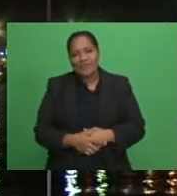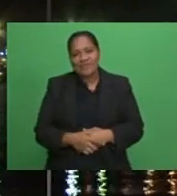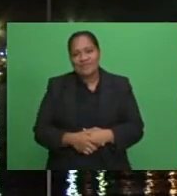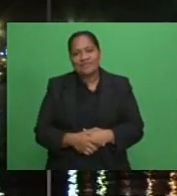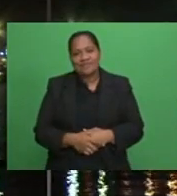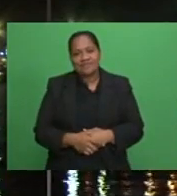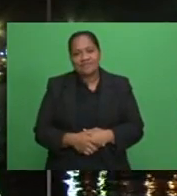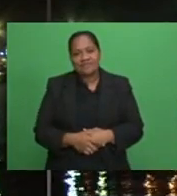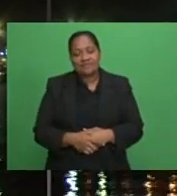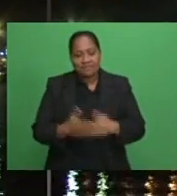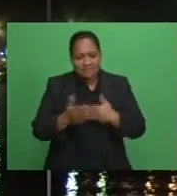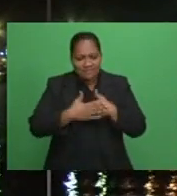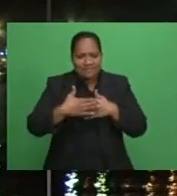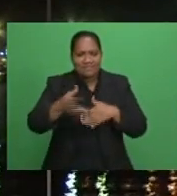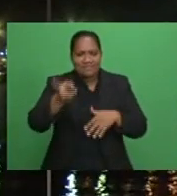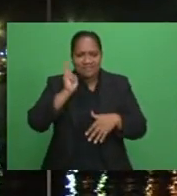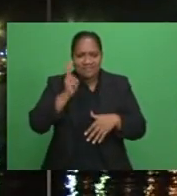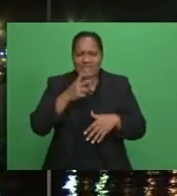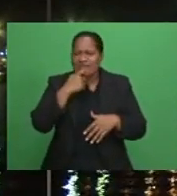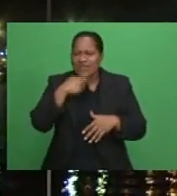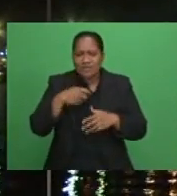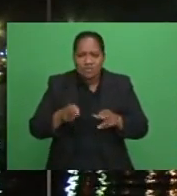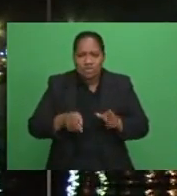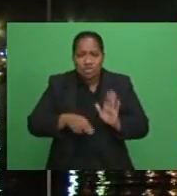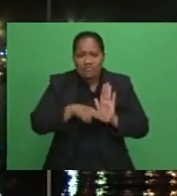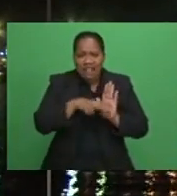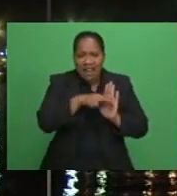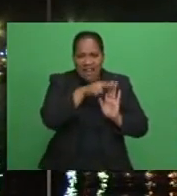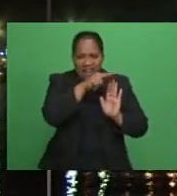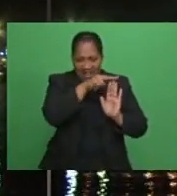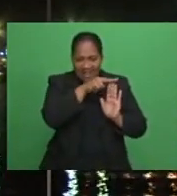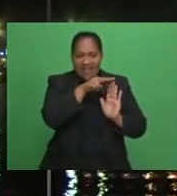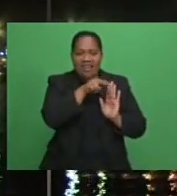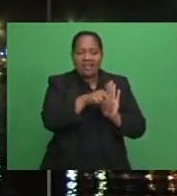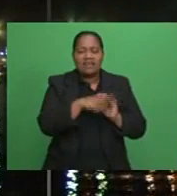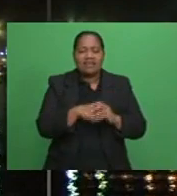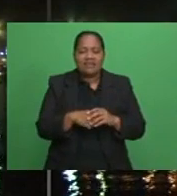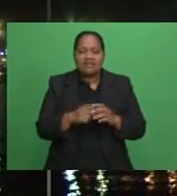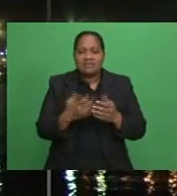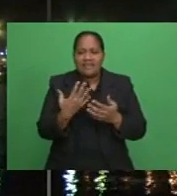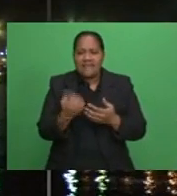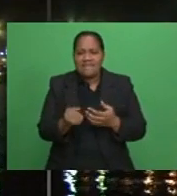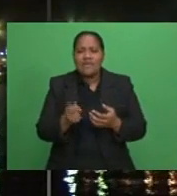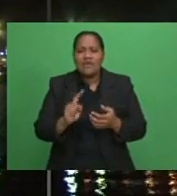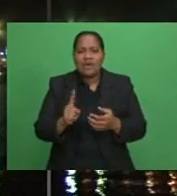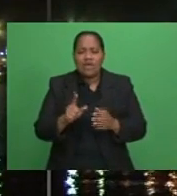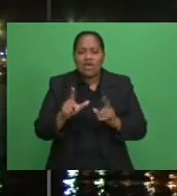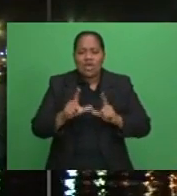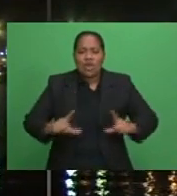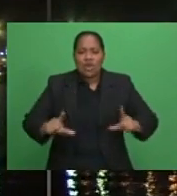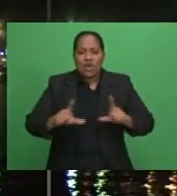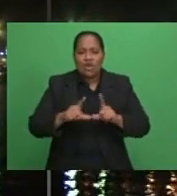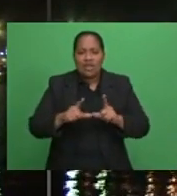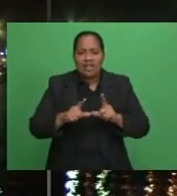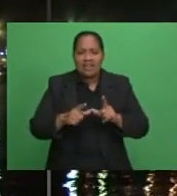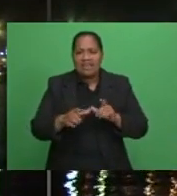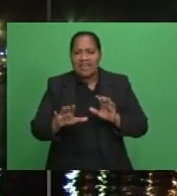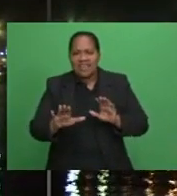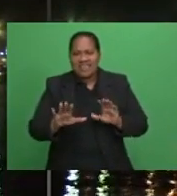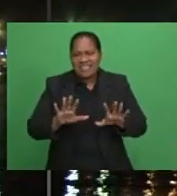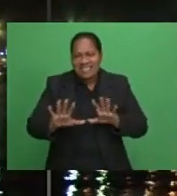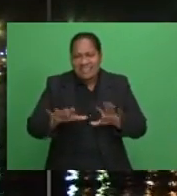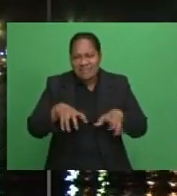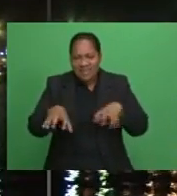The reopening of a few resorts and hotels has come as a relief for local entertainers who rely on tourism to generate income.